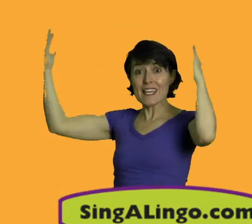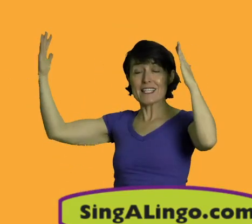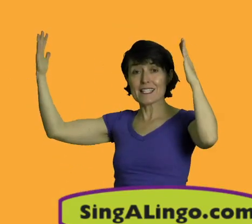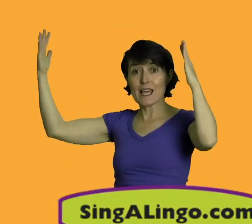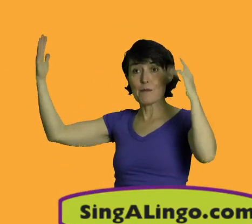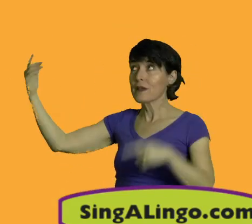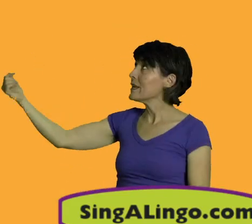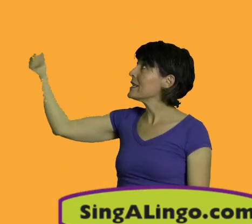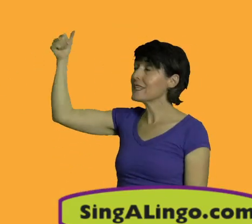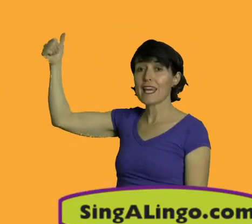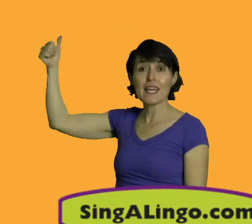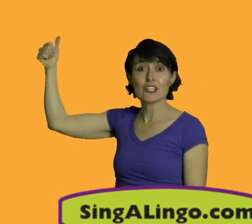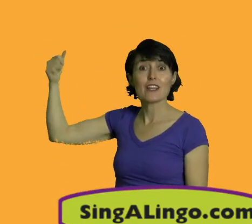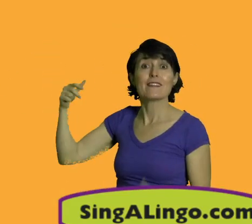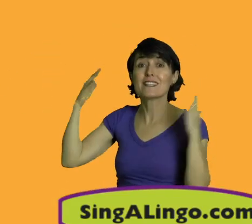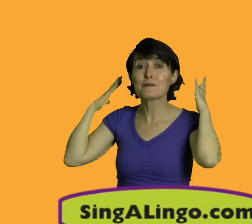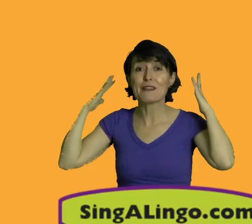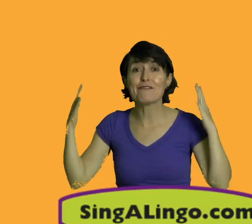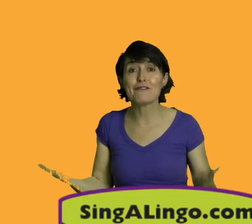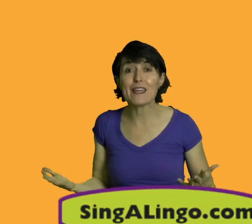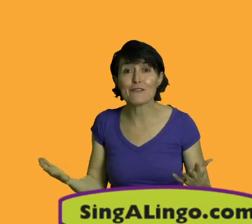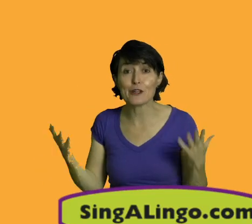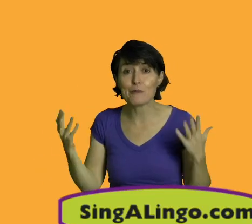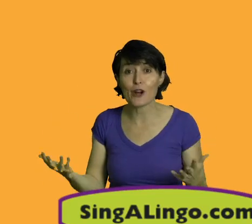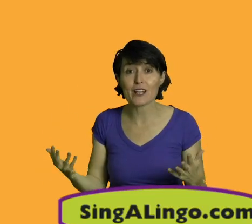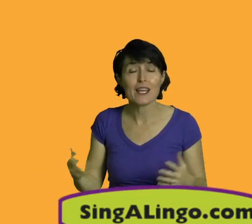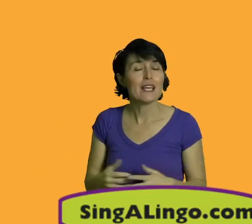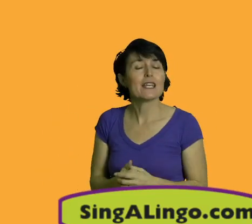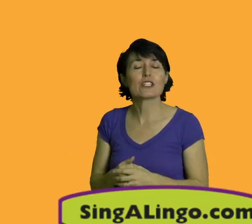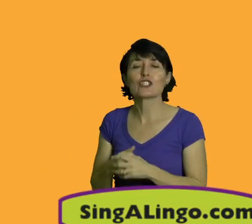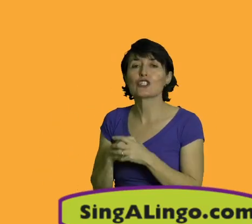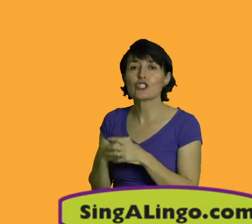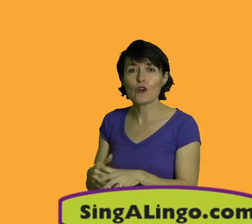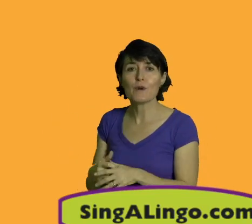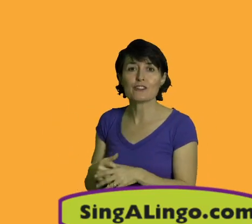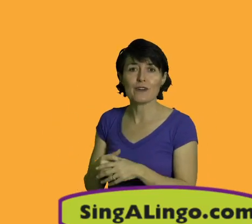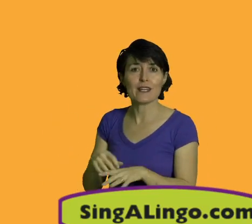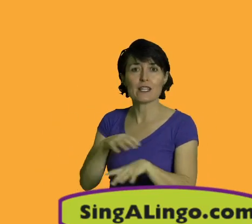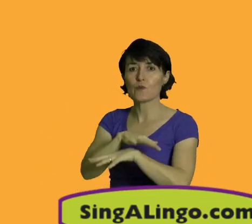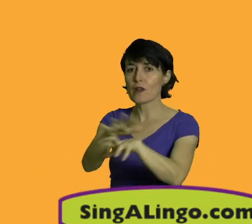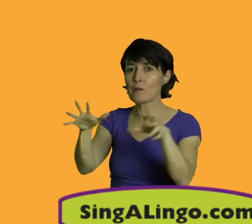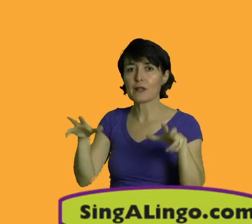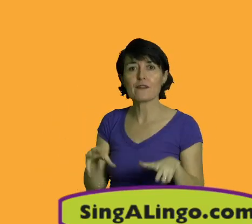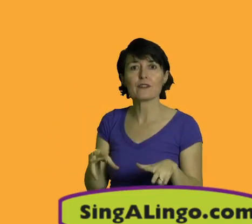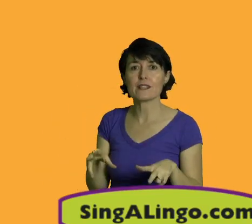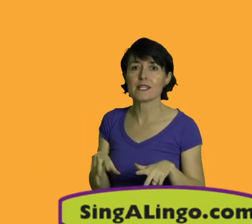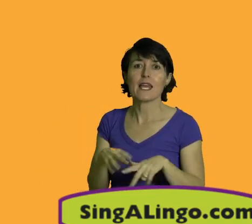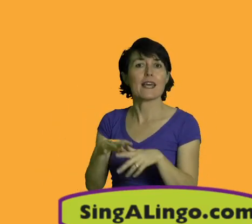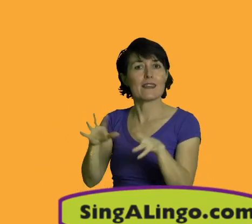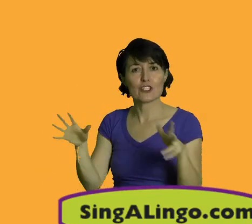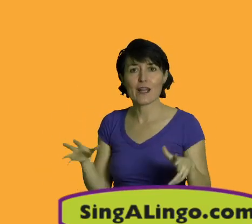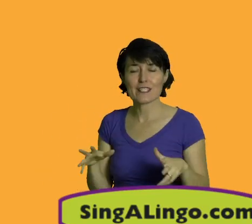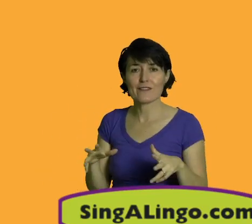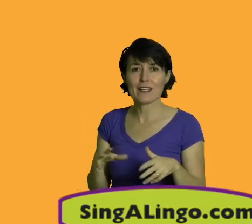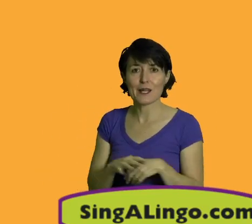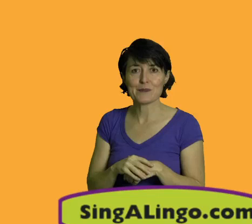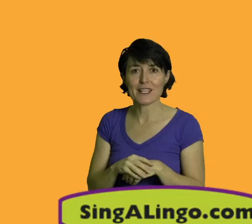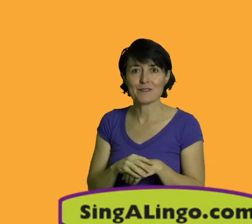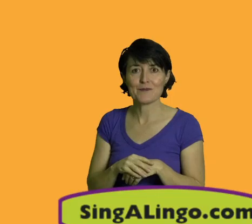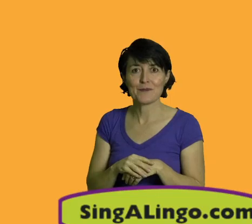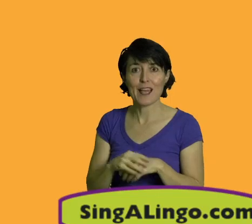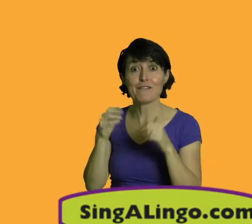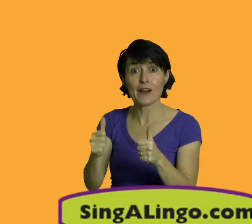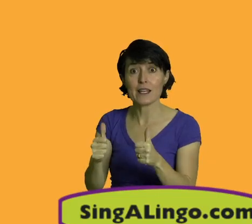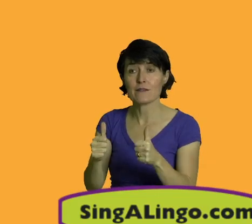The E step. Engage. This is my favorite part. It is so much fun. It is where the playfulness and the interactivity